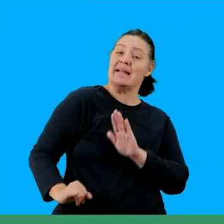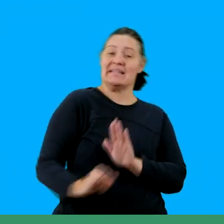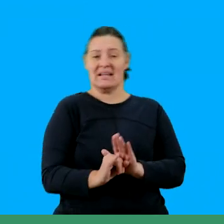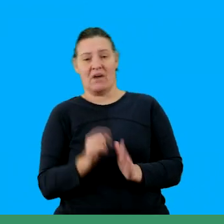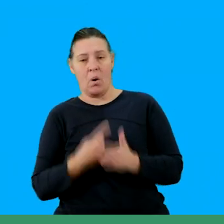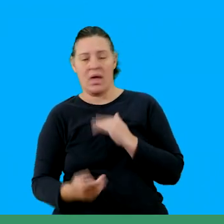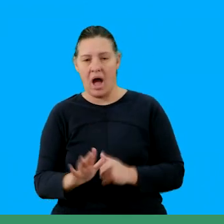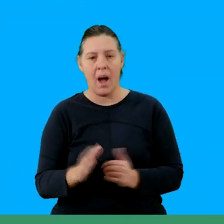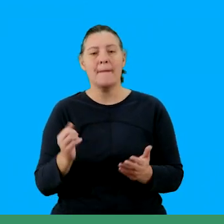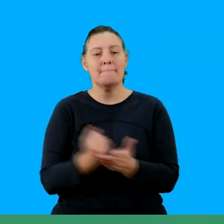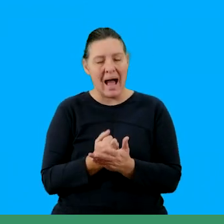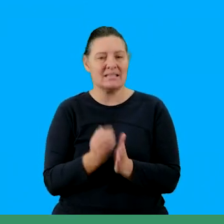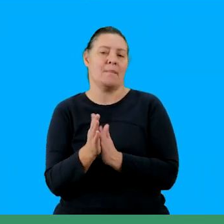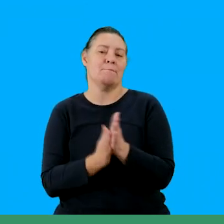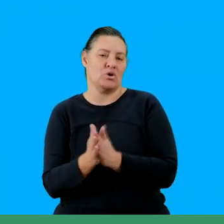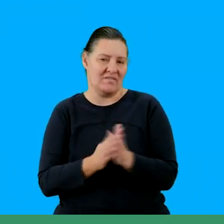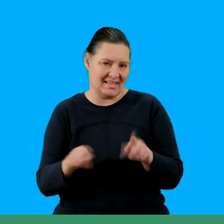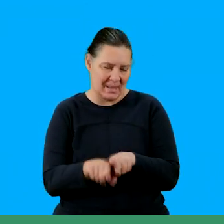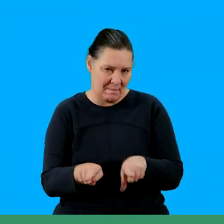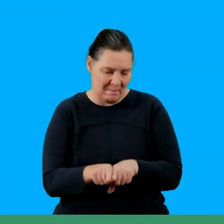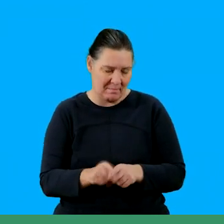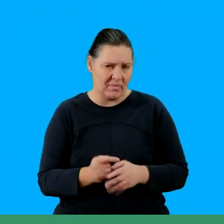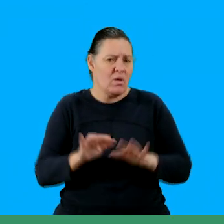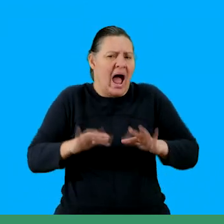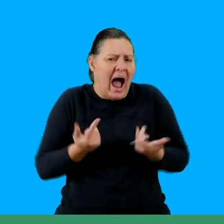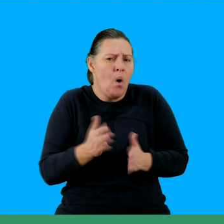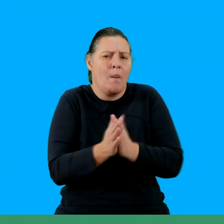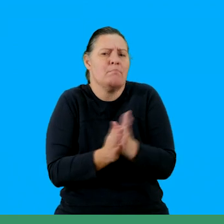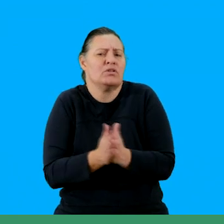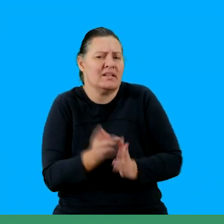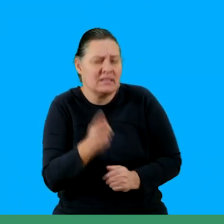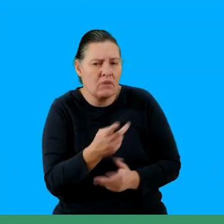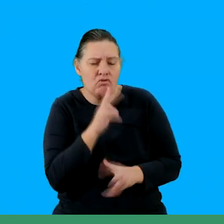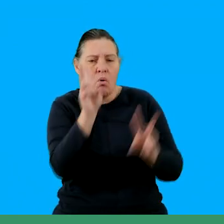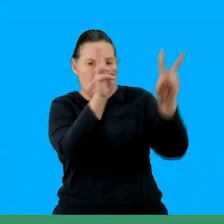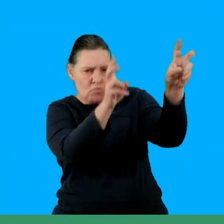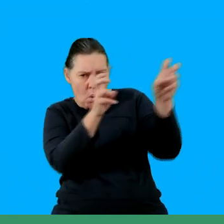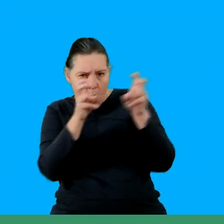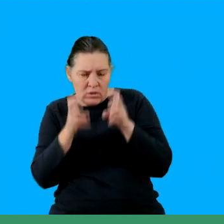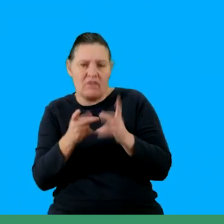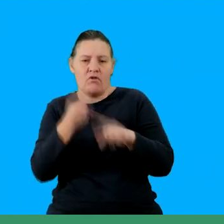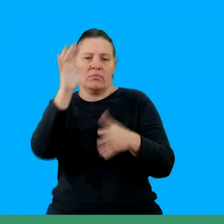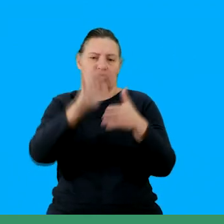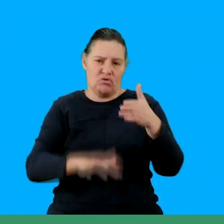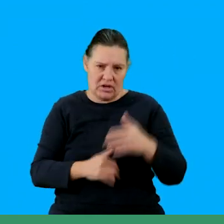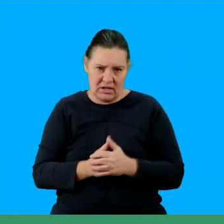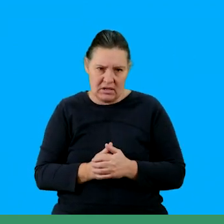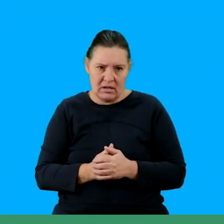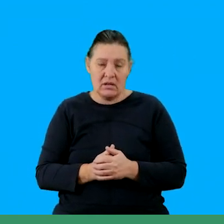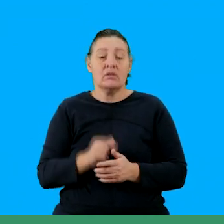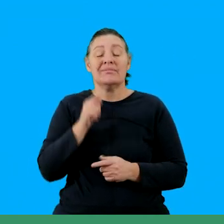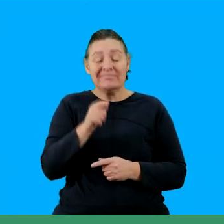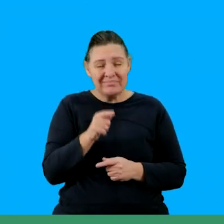to identify, you have to motivate as well. So how do you motivate? You quote from the scenario. So